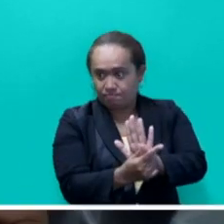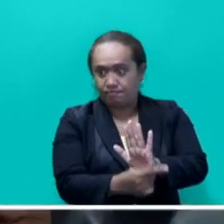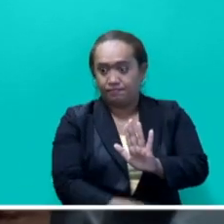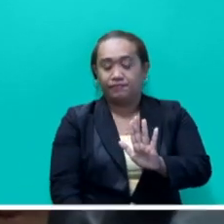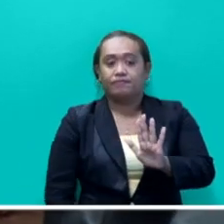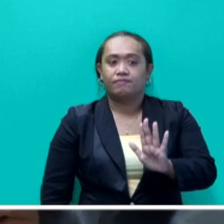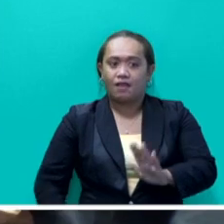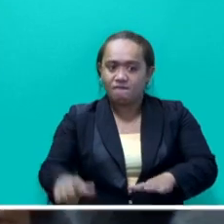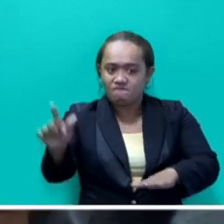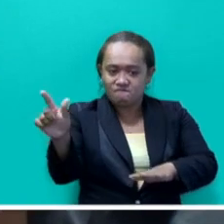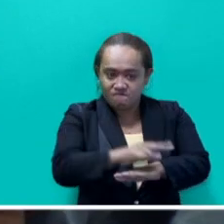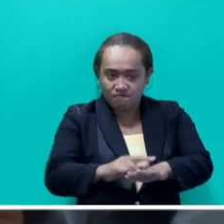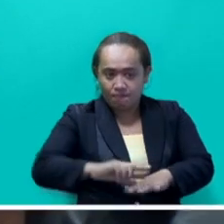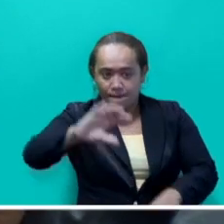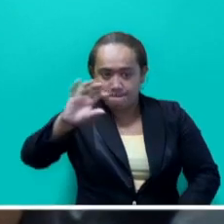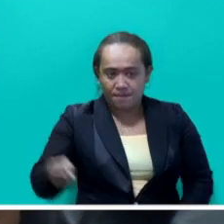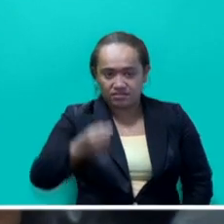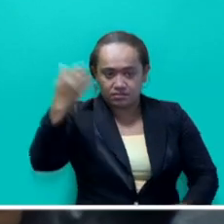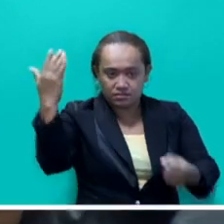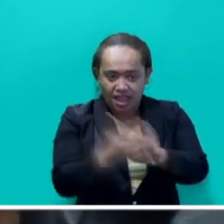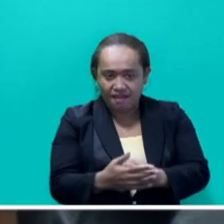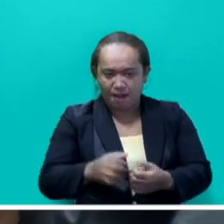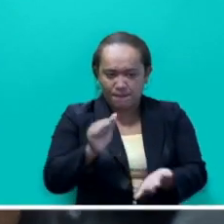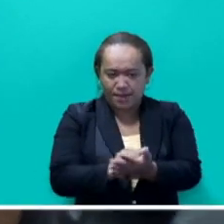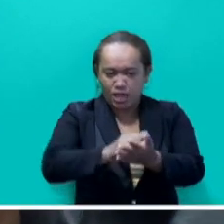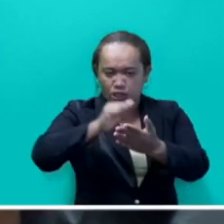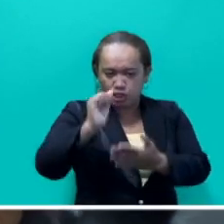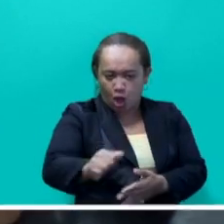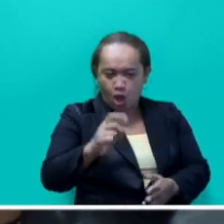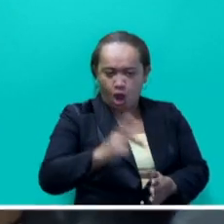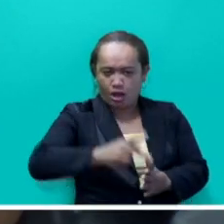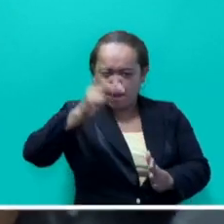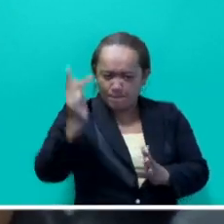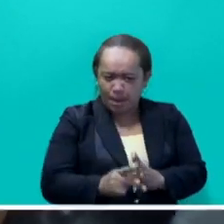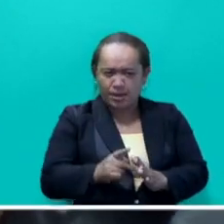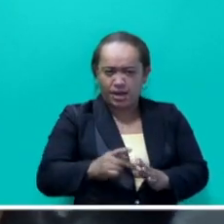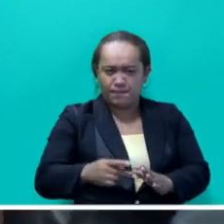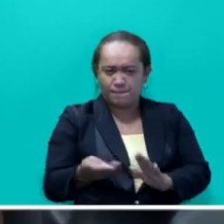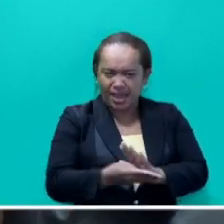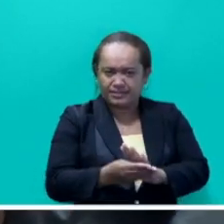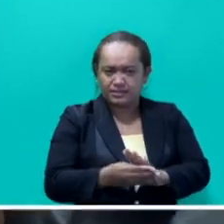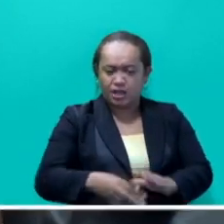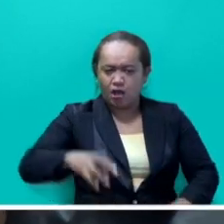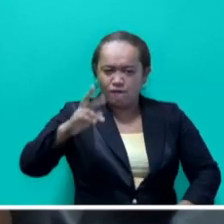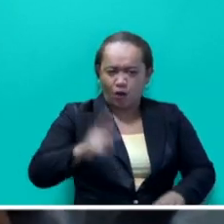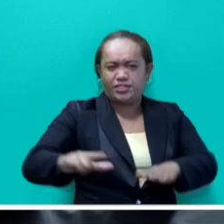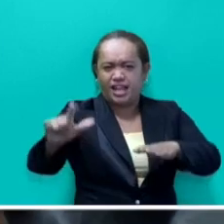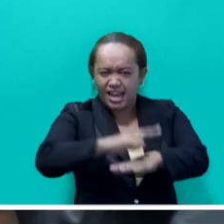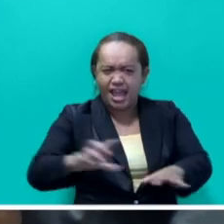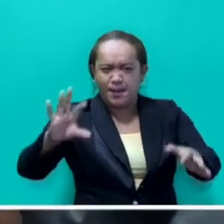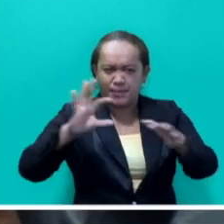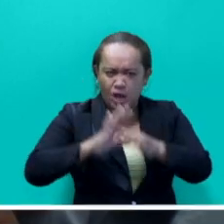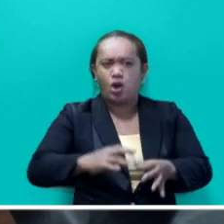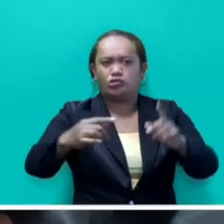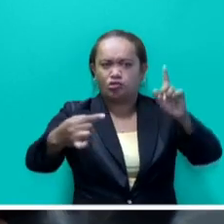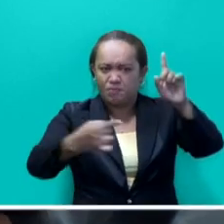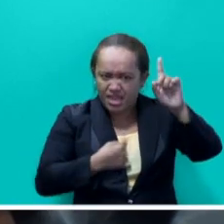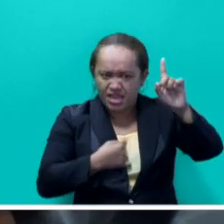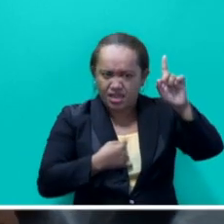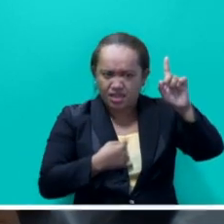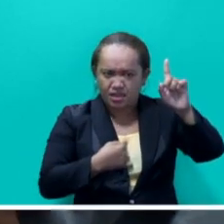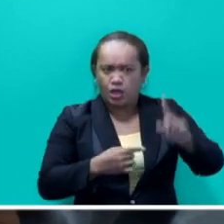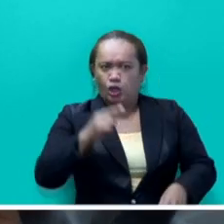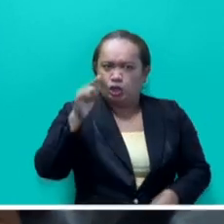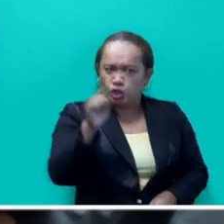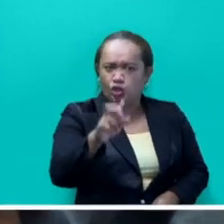The land must never be sold on a permanent basis, for the land belongs to me.